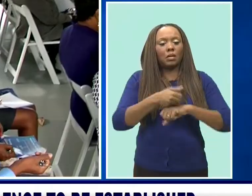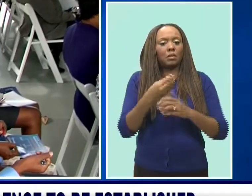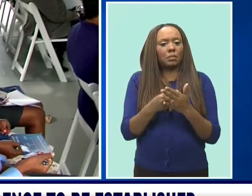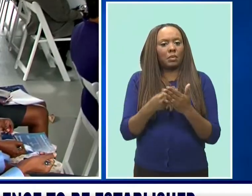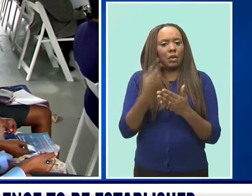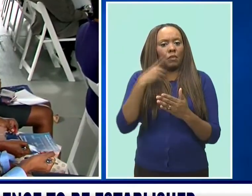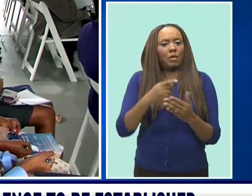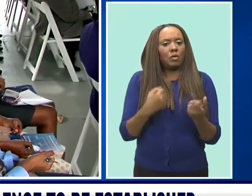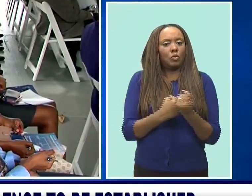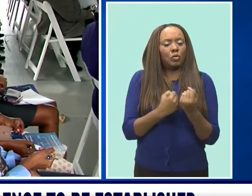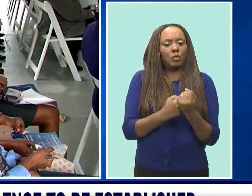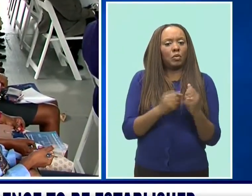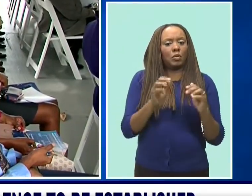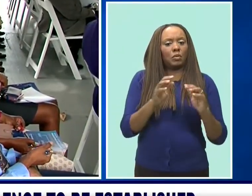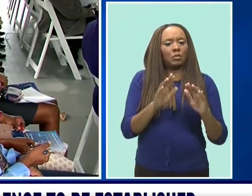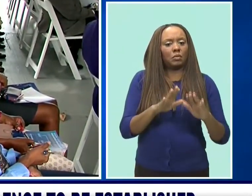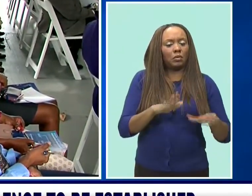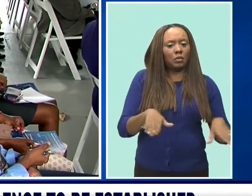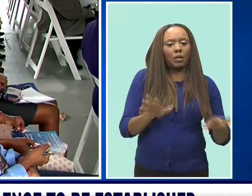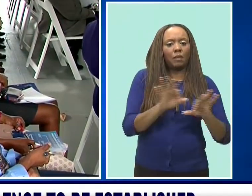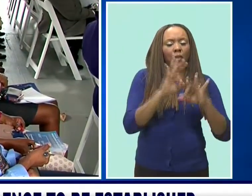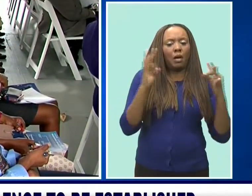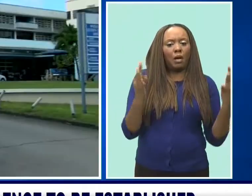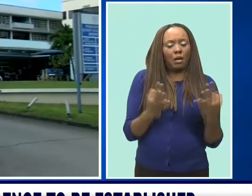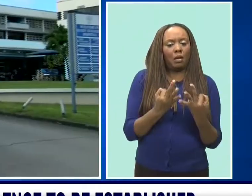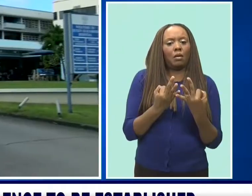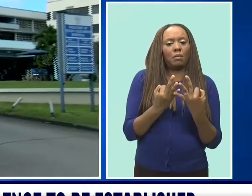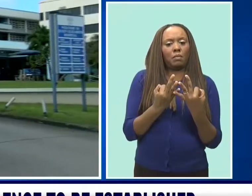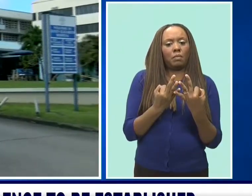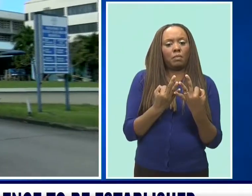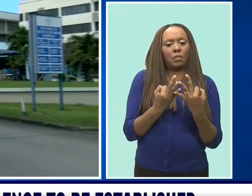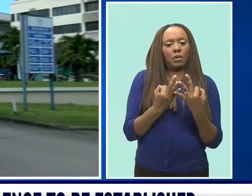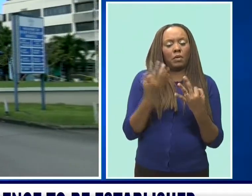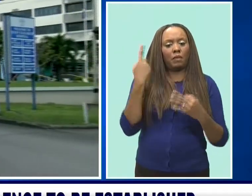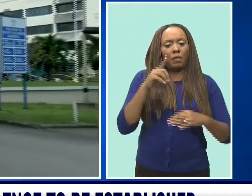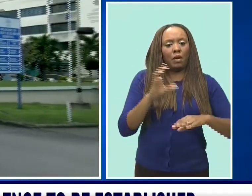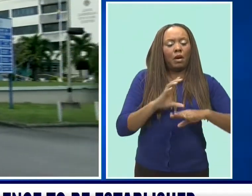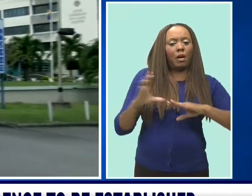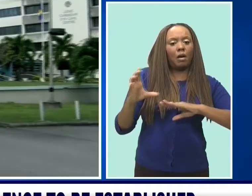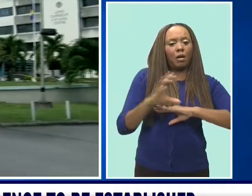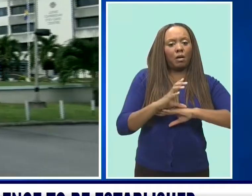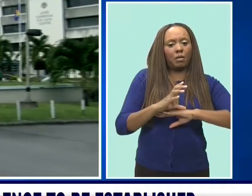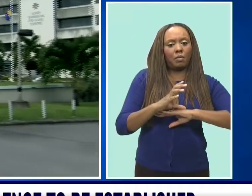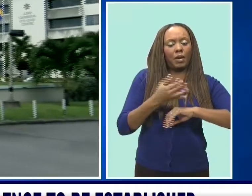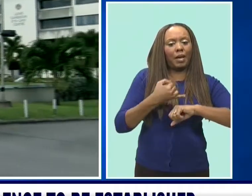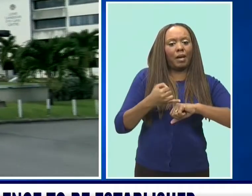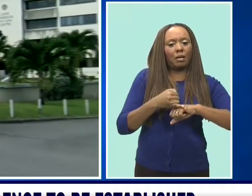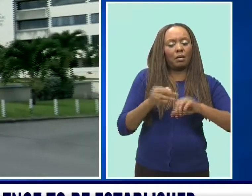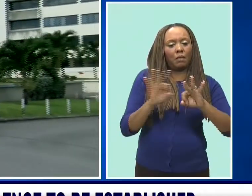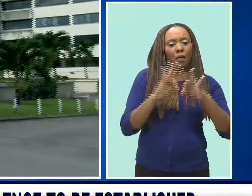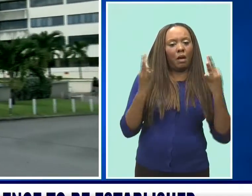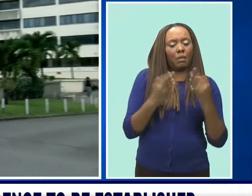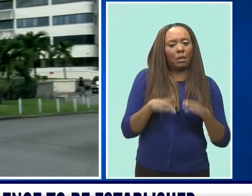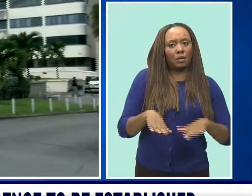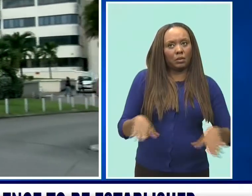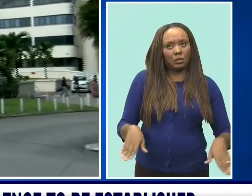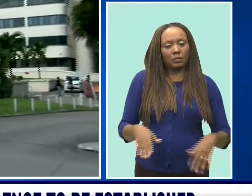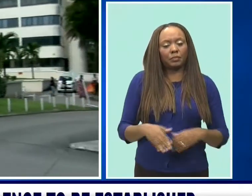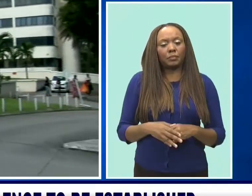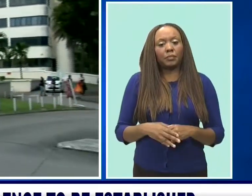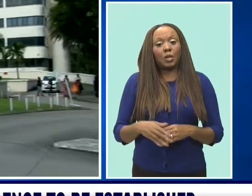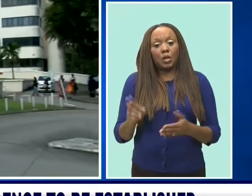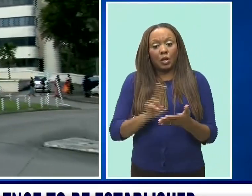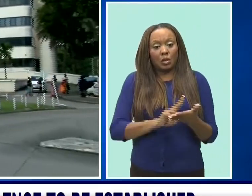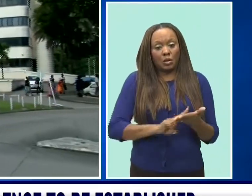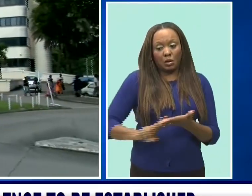to support families from the Eastern Caribbean to access care at the QEH. Through a collaboration with the Ministry of Health, the